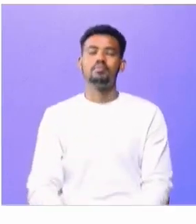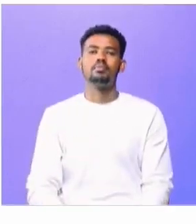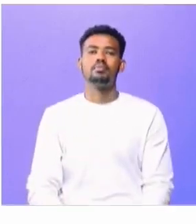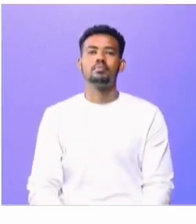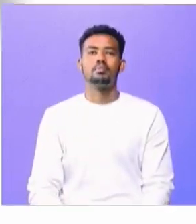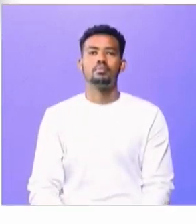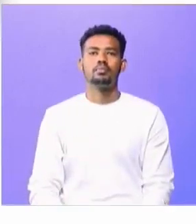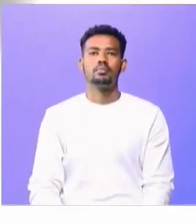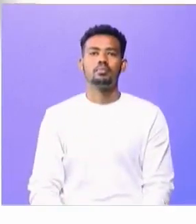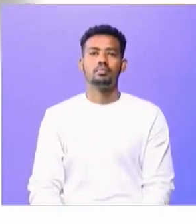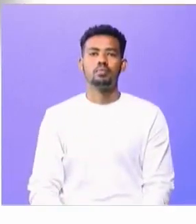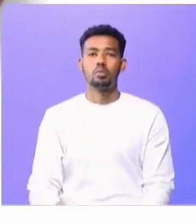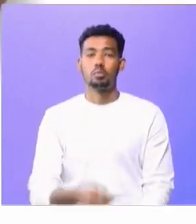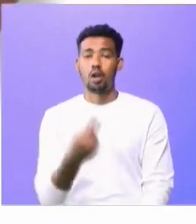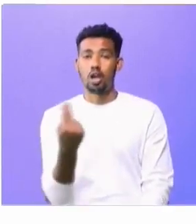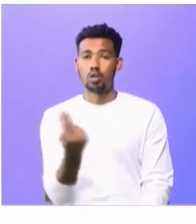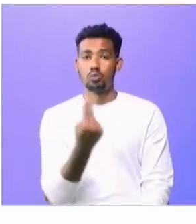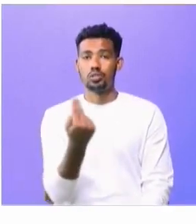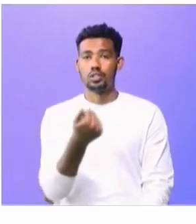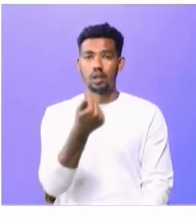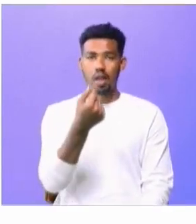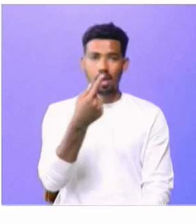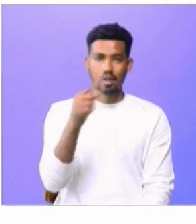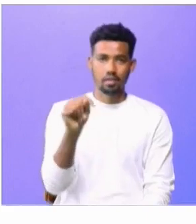By using at,